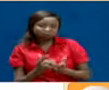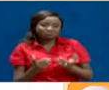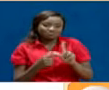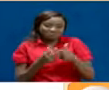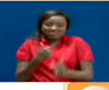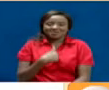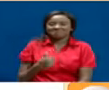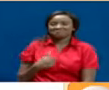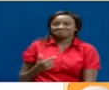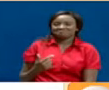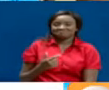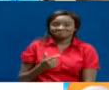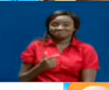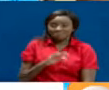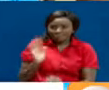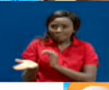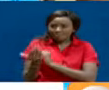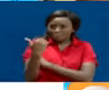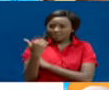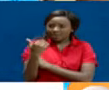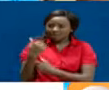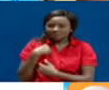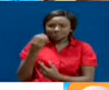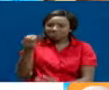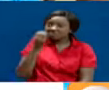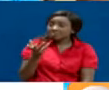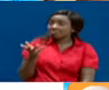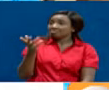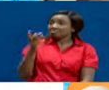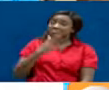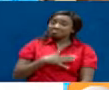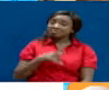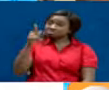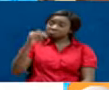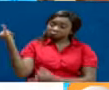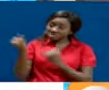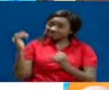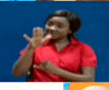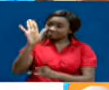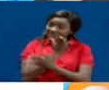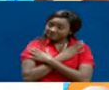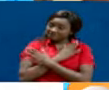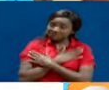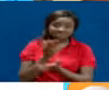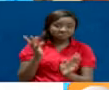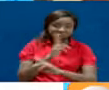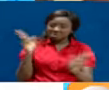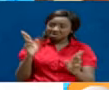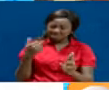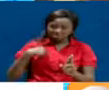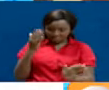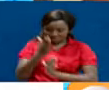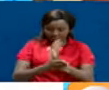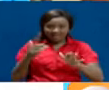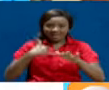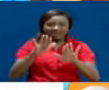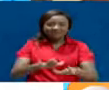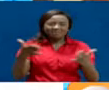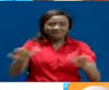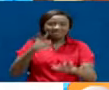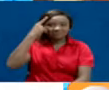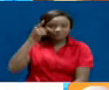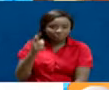daughter. Mm-hmm. And the morning I was just told, invite your friends. We are going to have a birthday